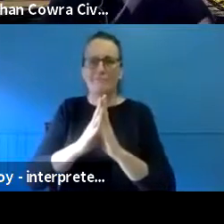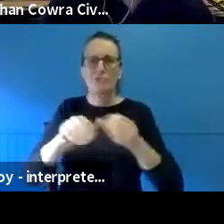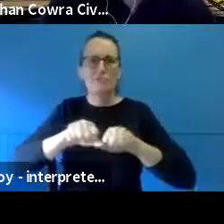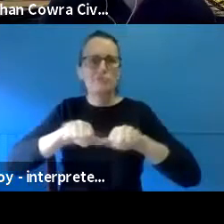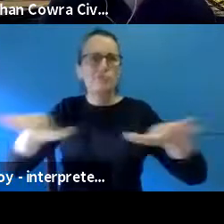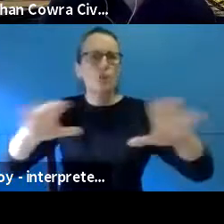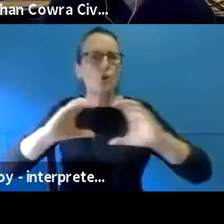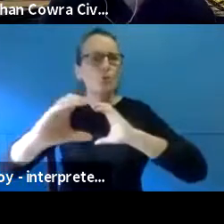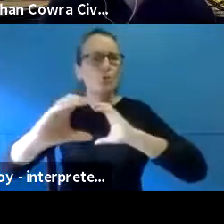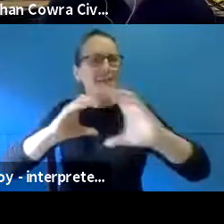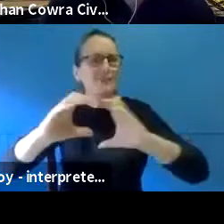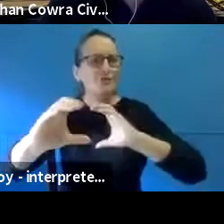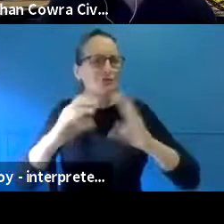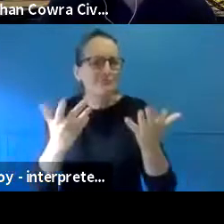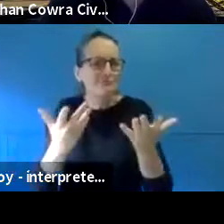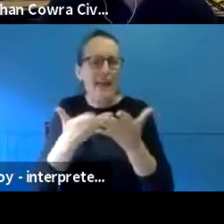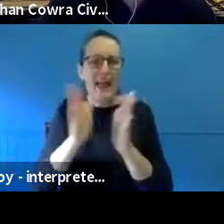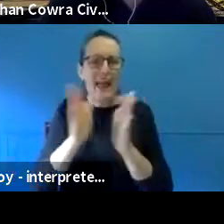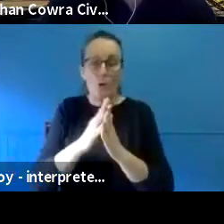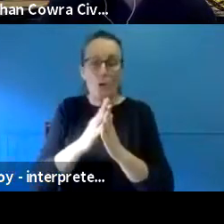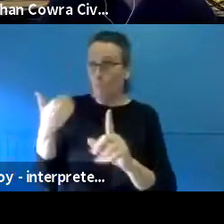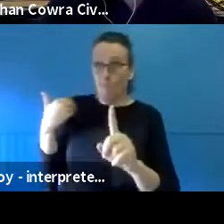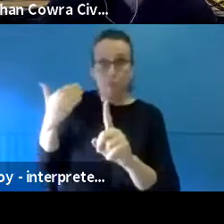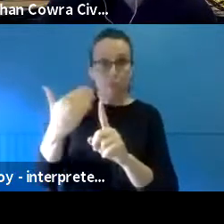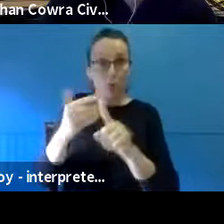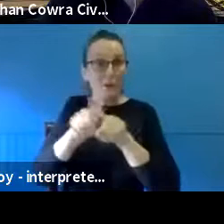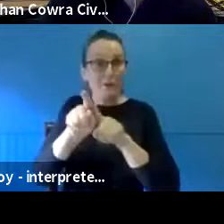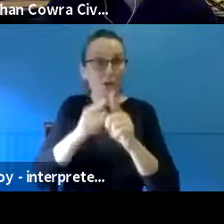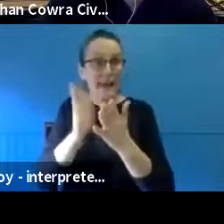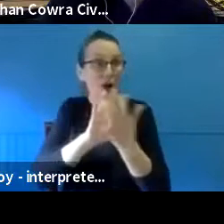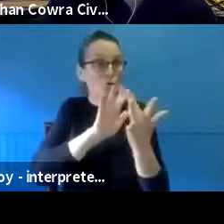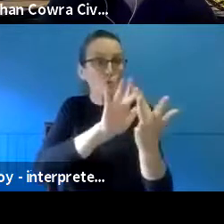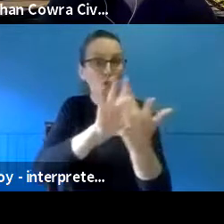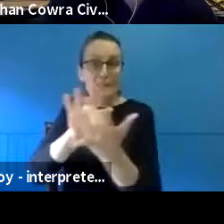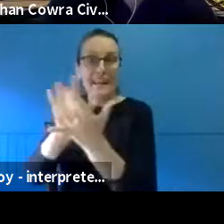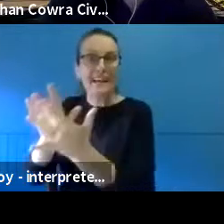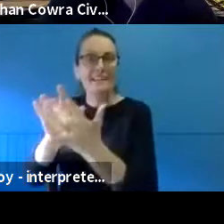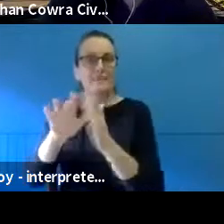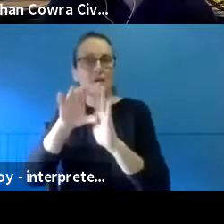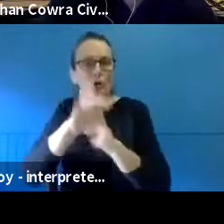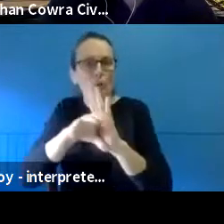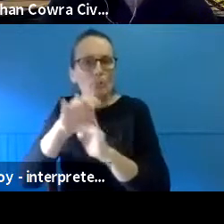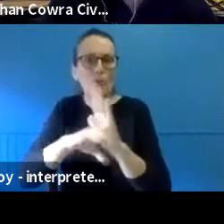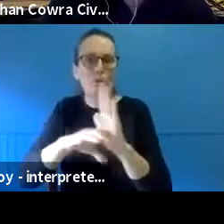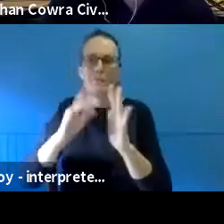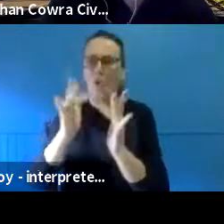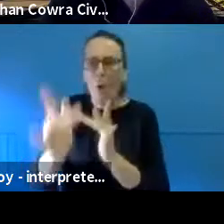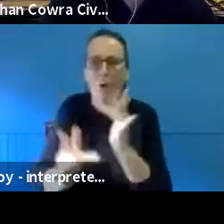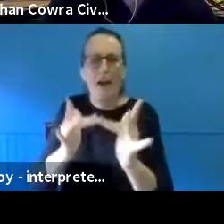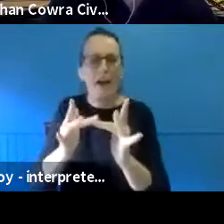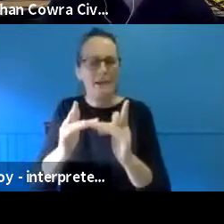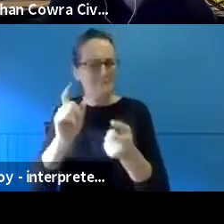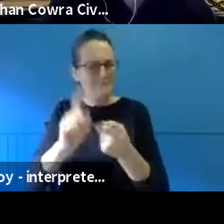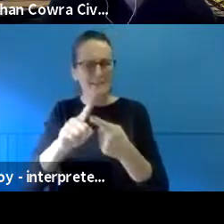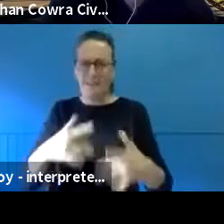all this time learning how to connect and navigate the digital world. I still think people are more disconnected